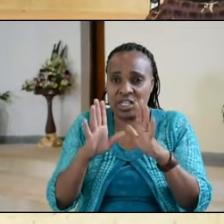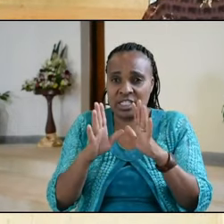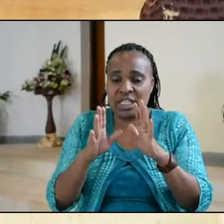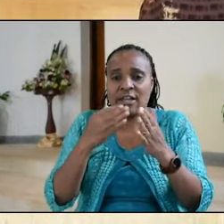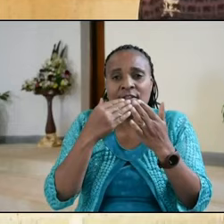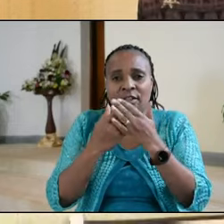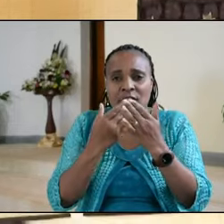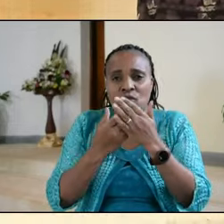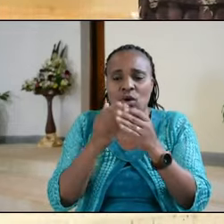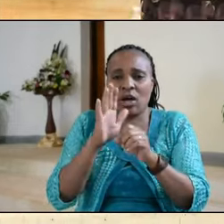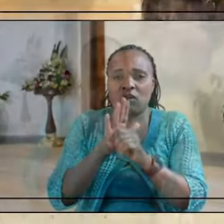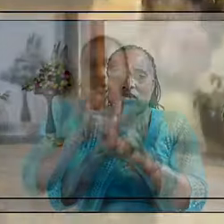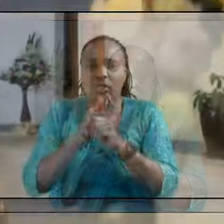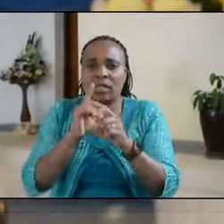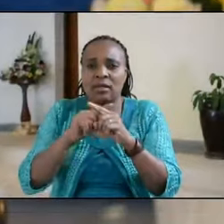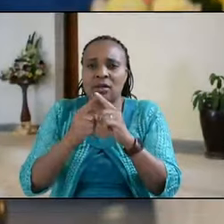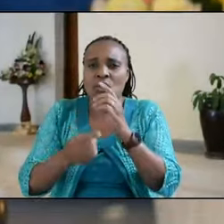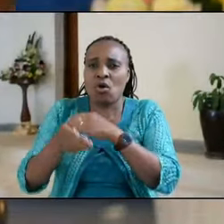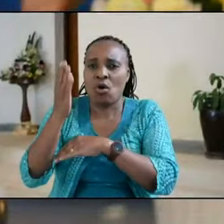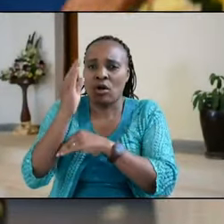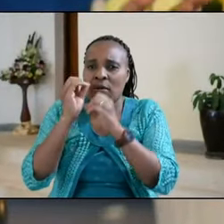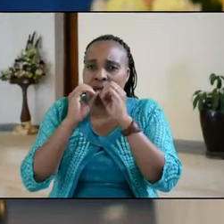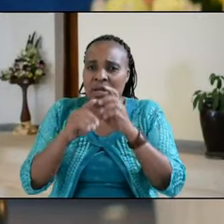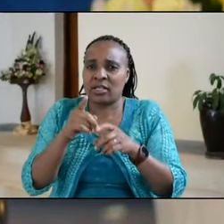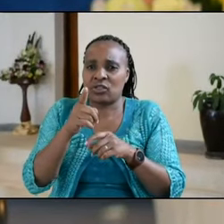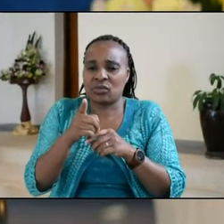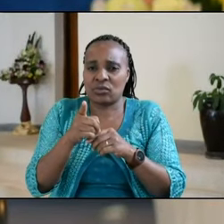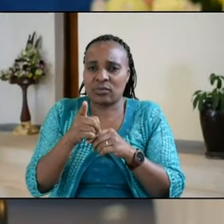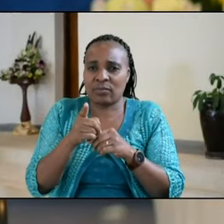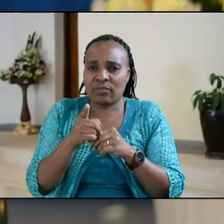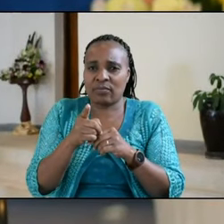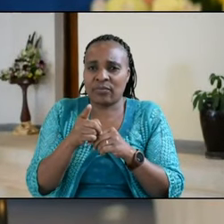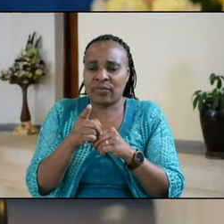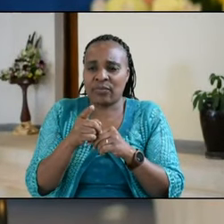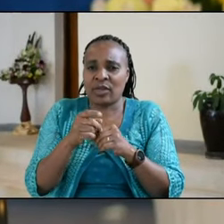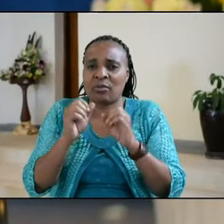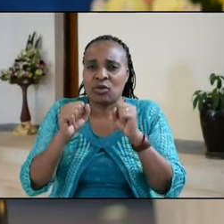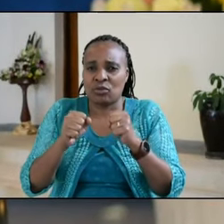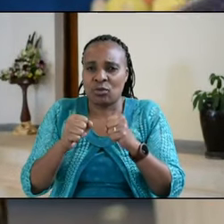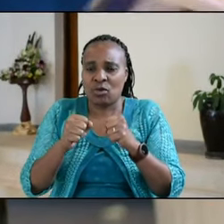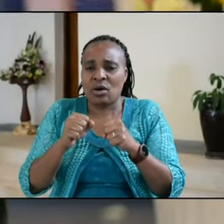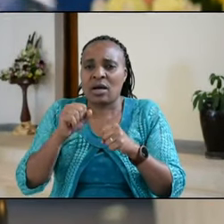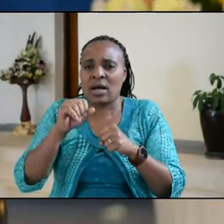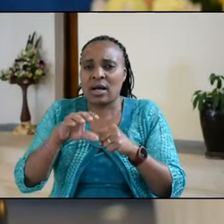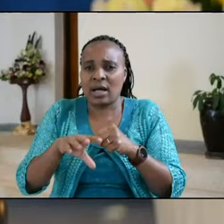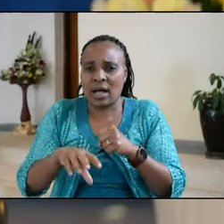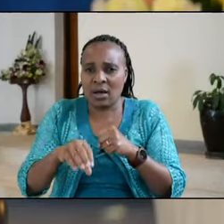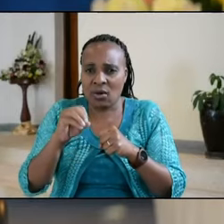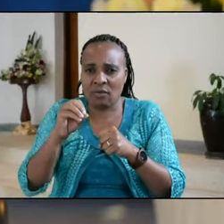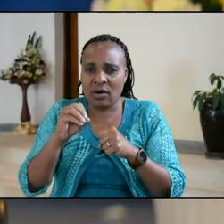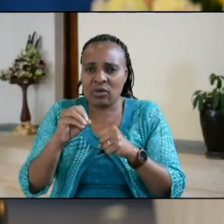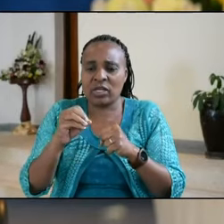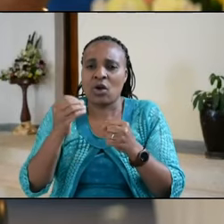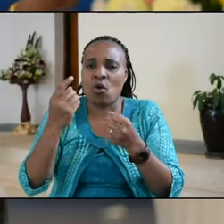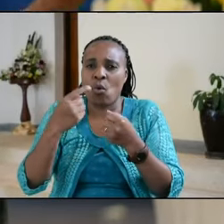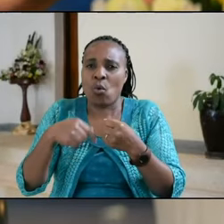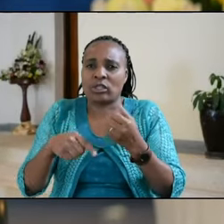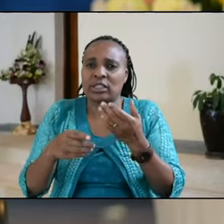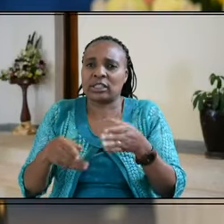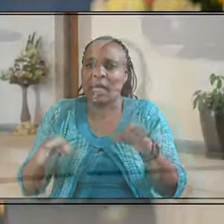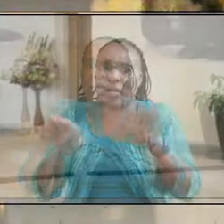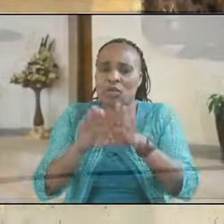much, and God bless you. I will take parting shots from the panelists, starting with